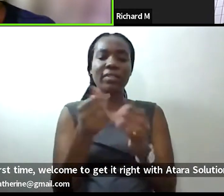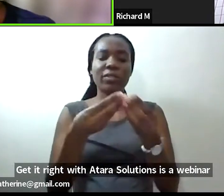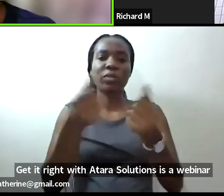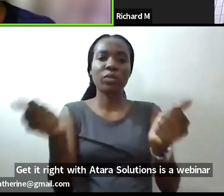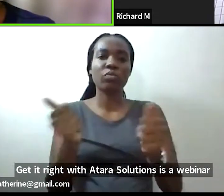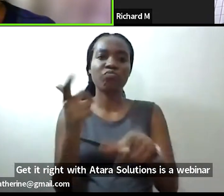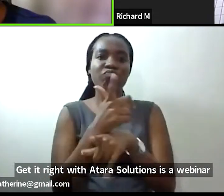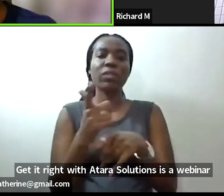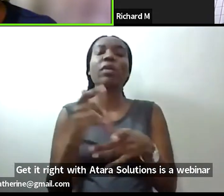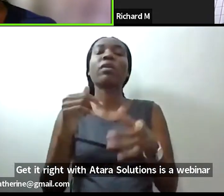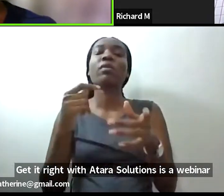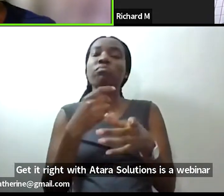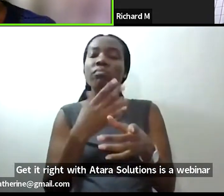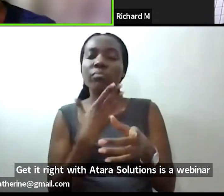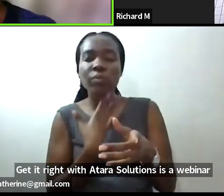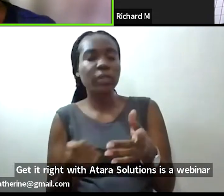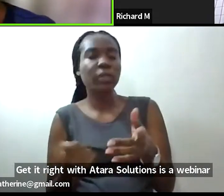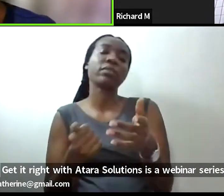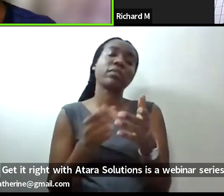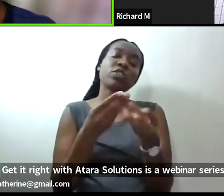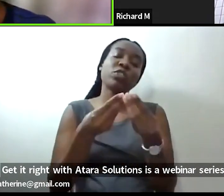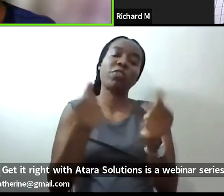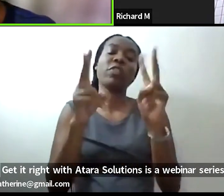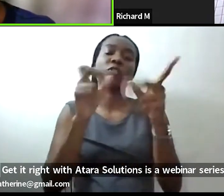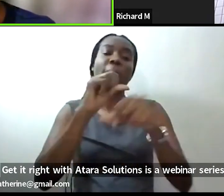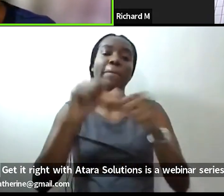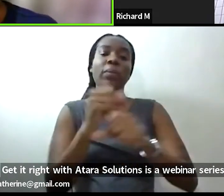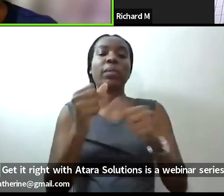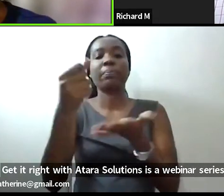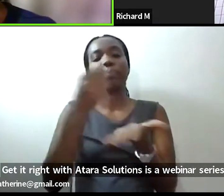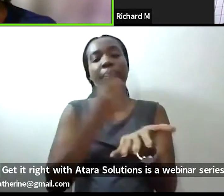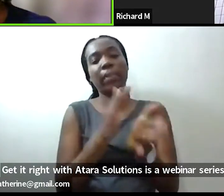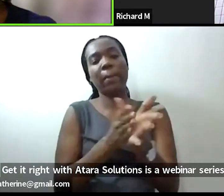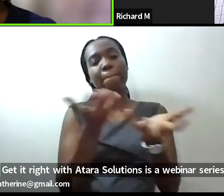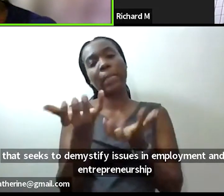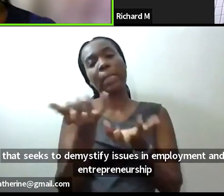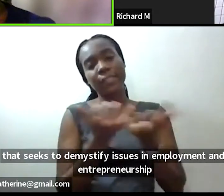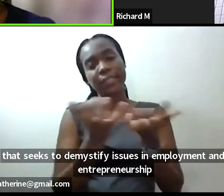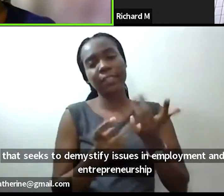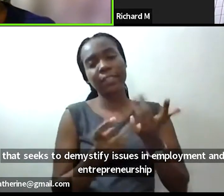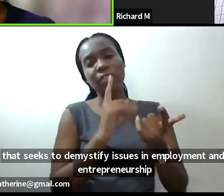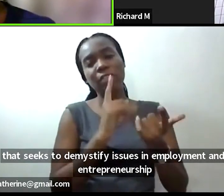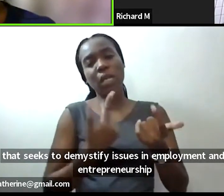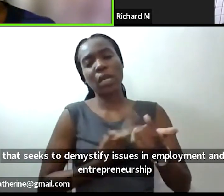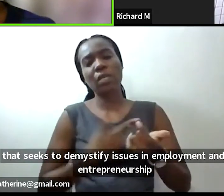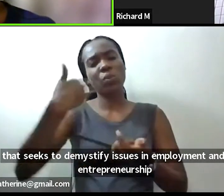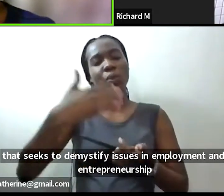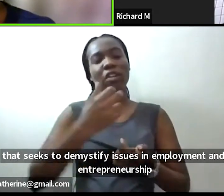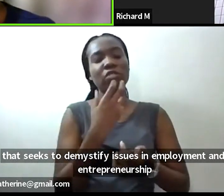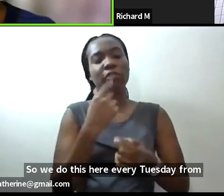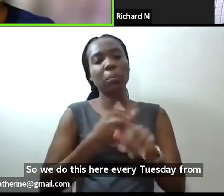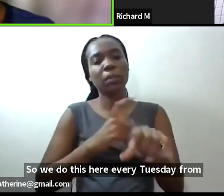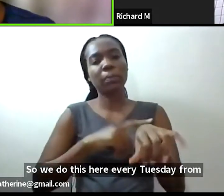to demystify issues in employment and entrepreneurship. So we do this here every Tuesday from 8